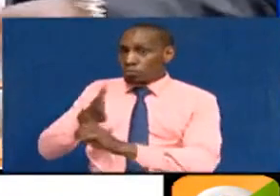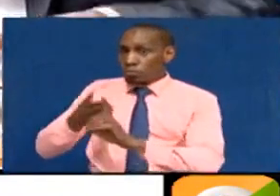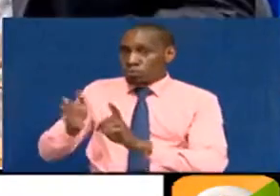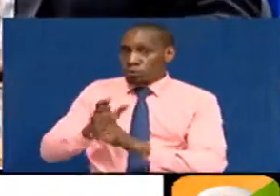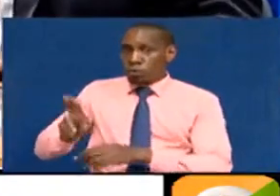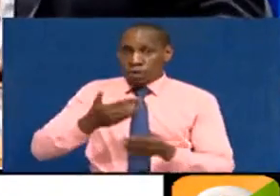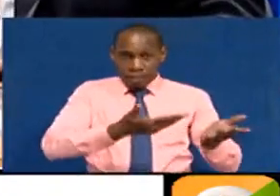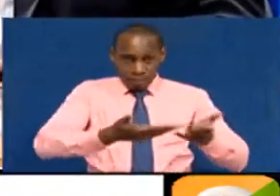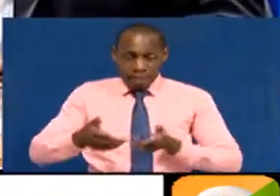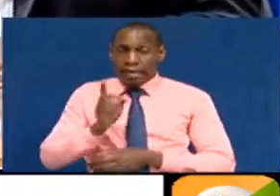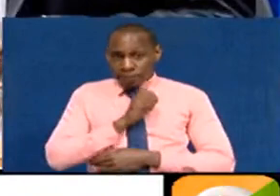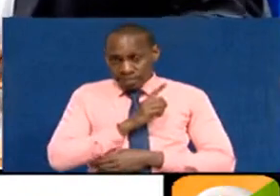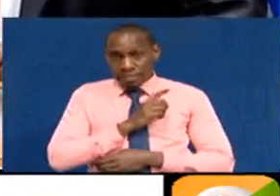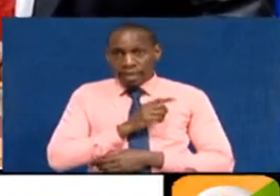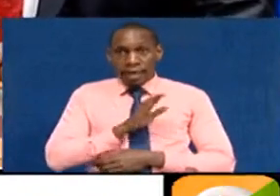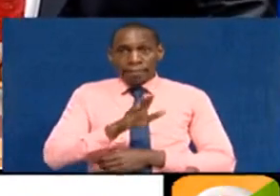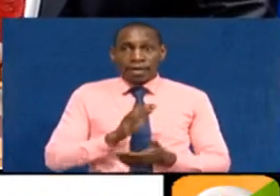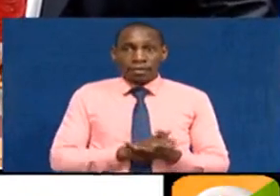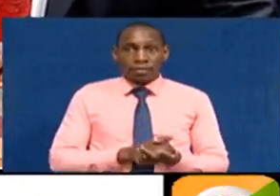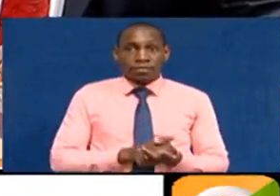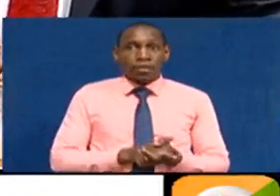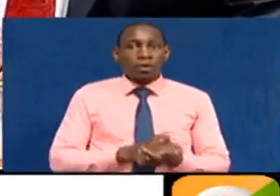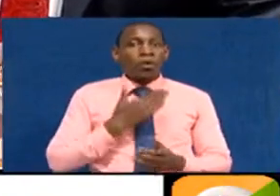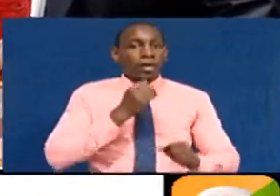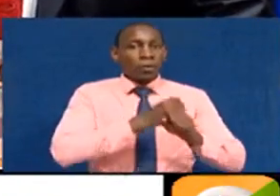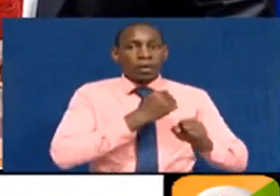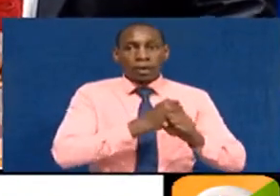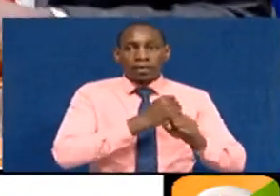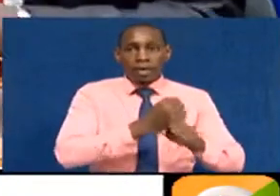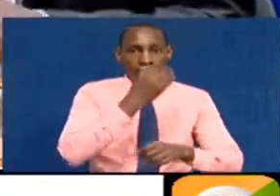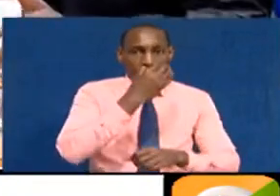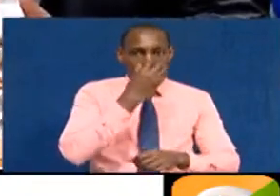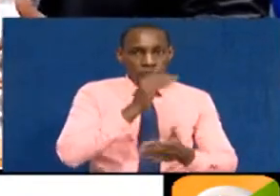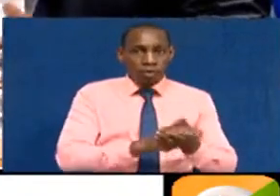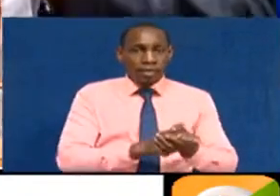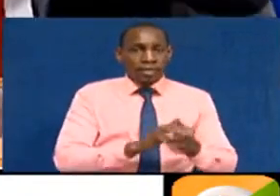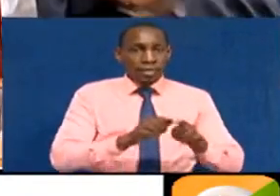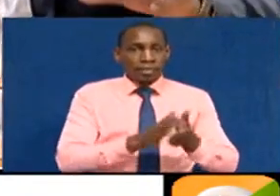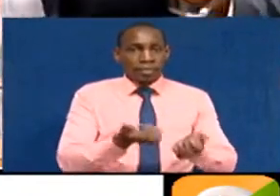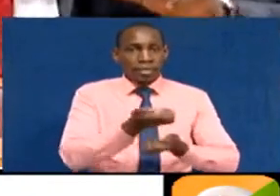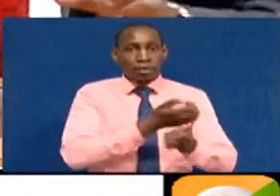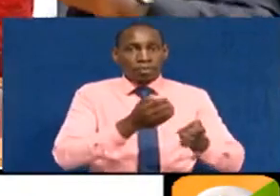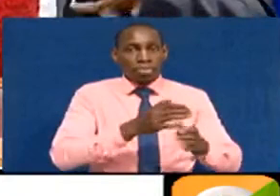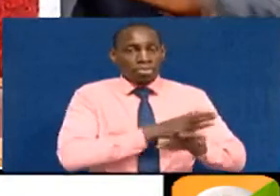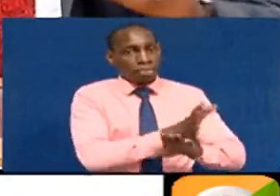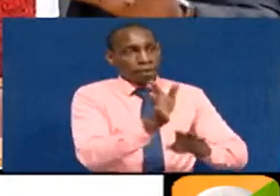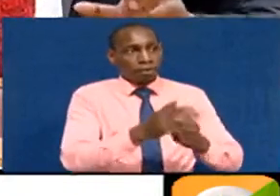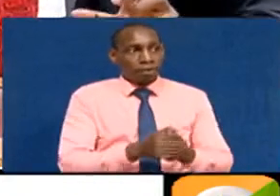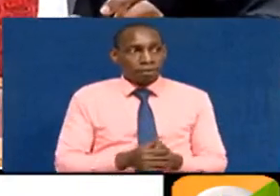open to us, you are going to deal with a hustler who is an economic saboteur. Look at the face.